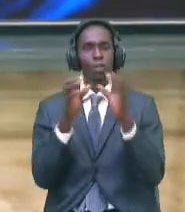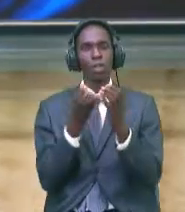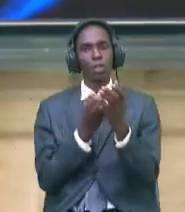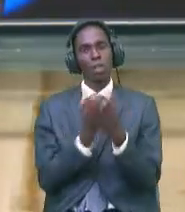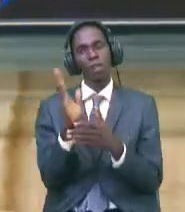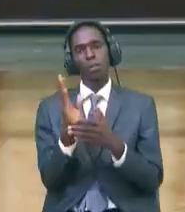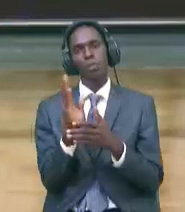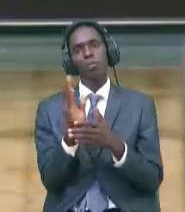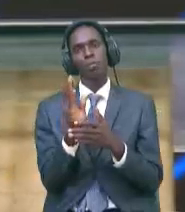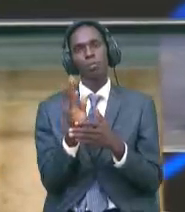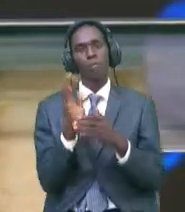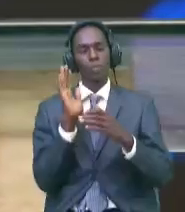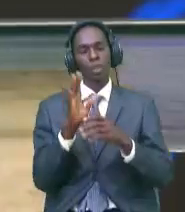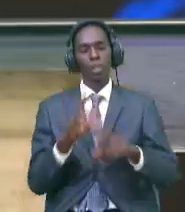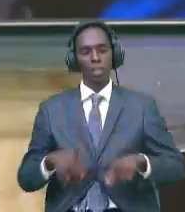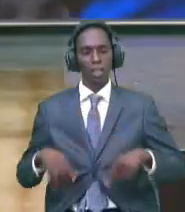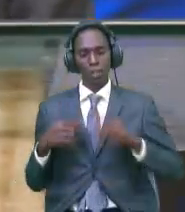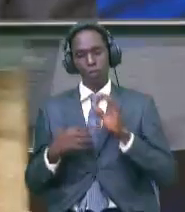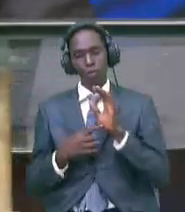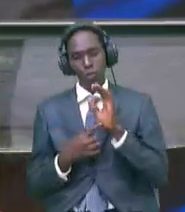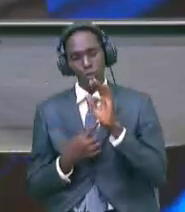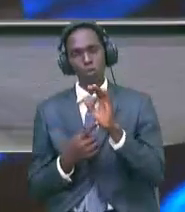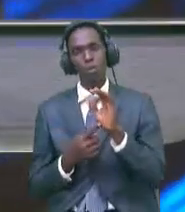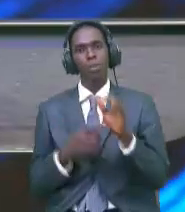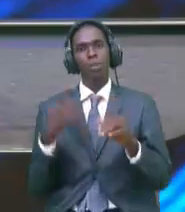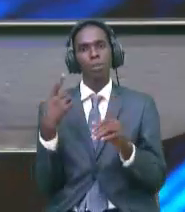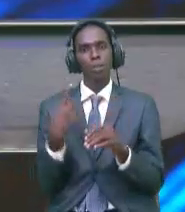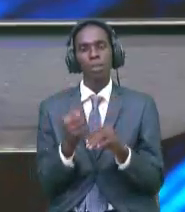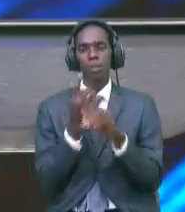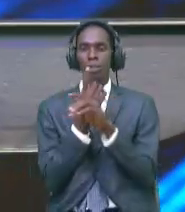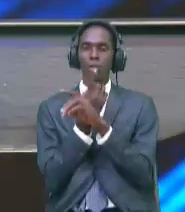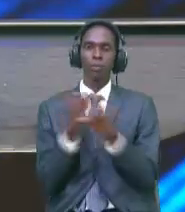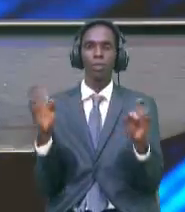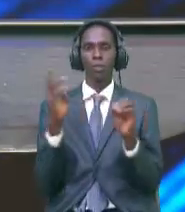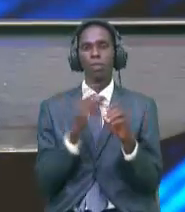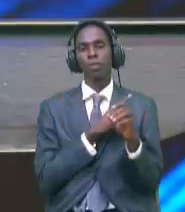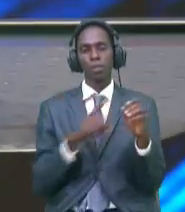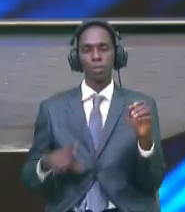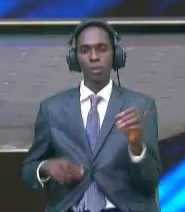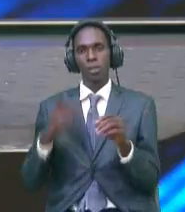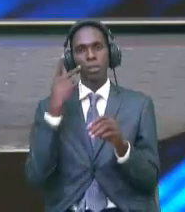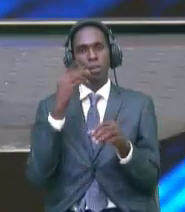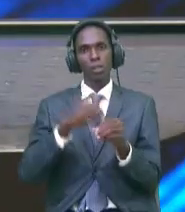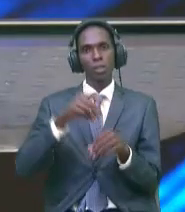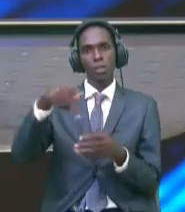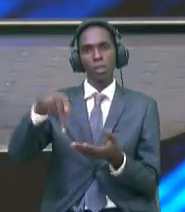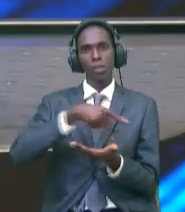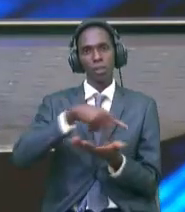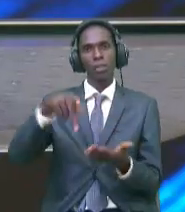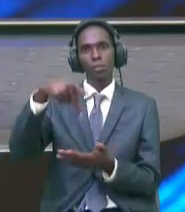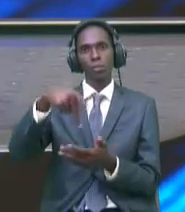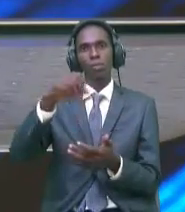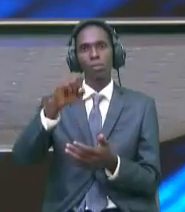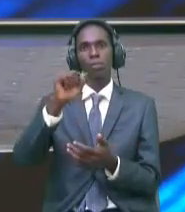I show the salvation, the deliverance of the Lord. We're looking at Psalm